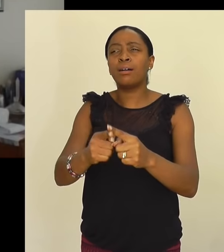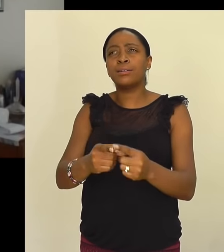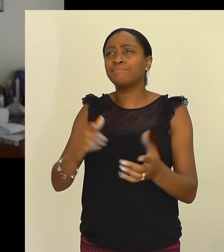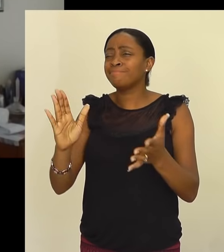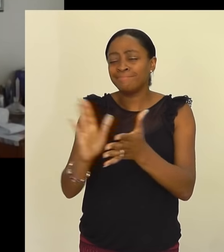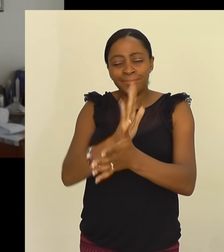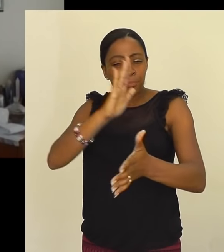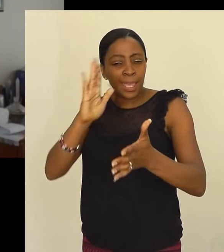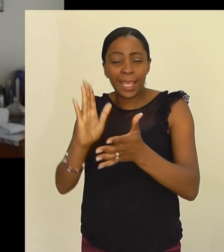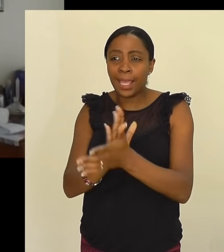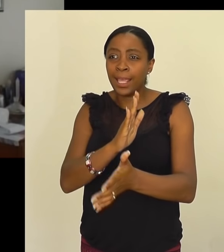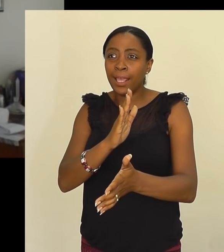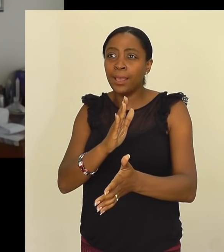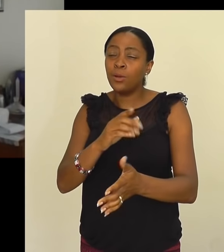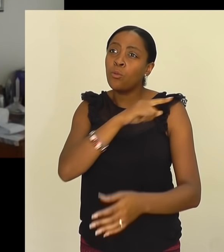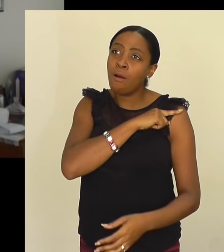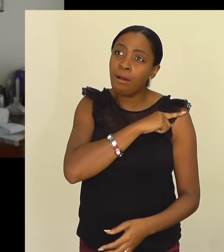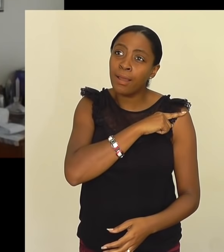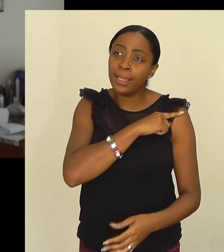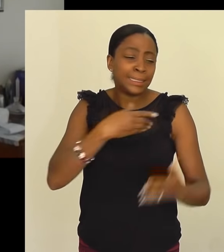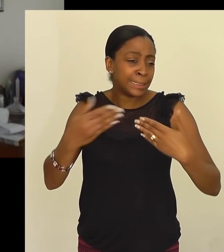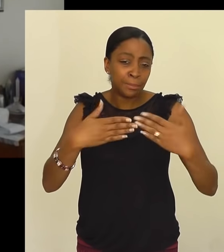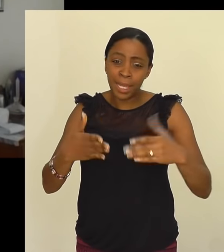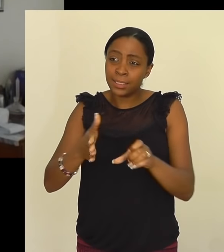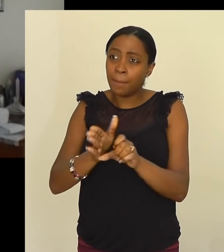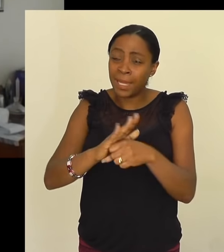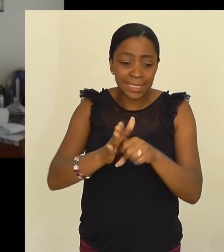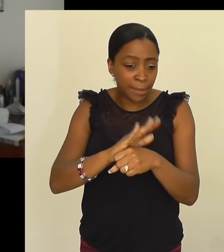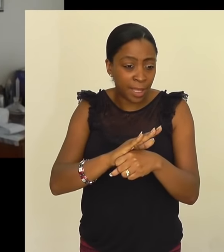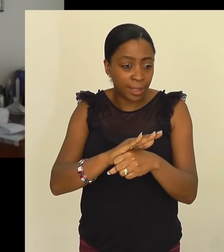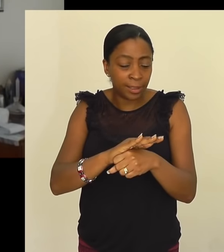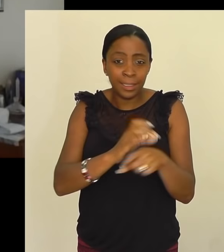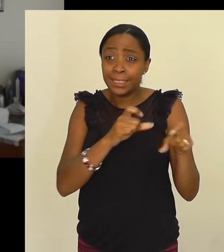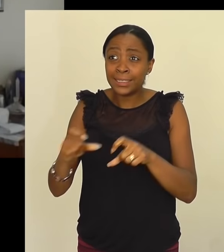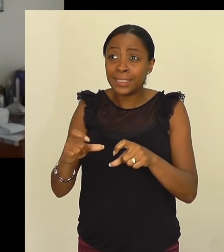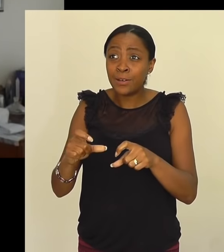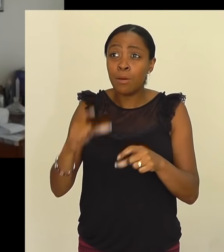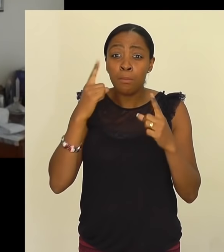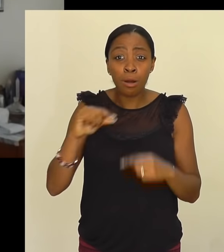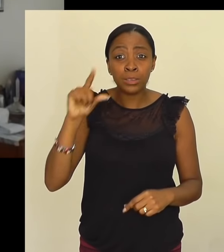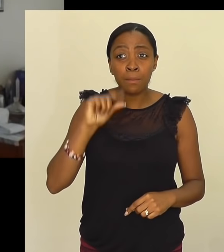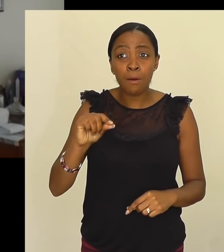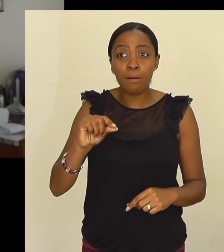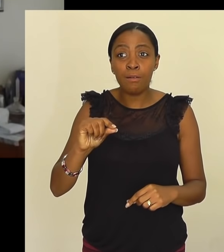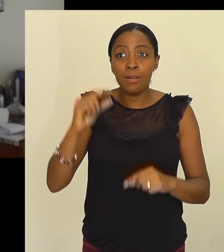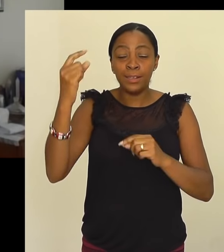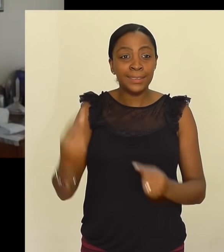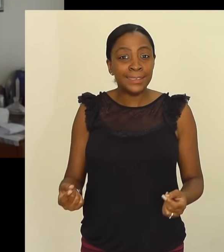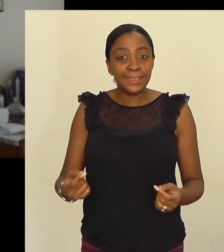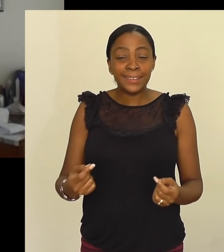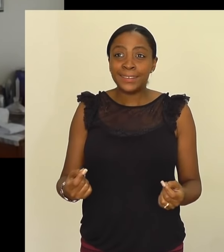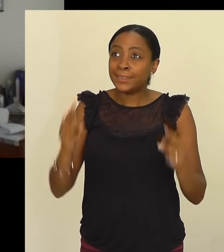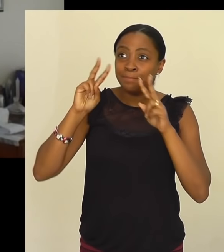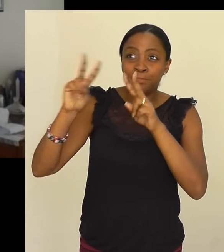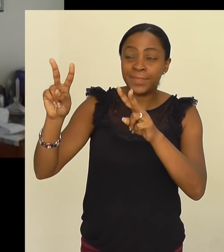despite pandemics and everything else, we're still able to meet together, even if online, worship you and listen to